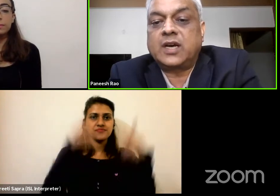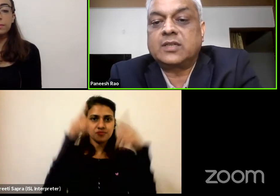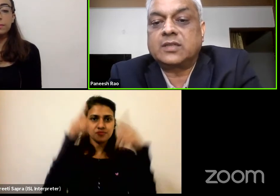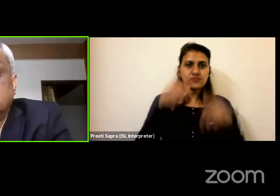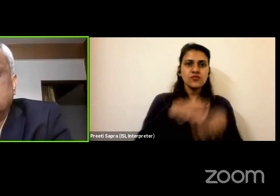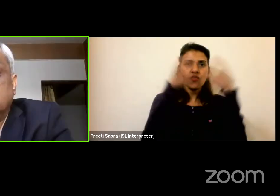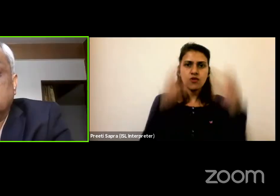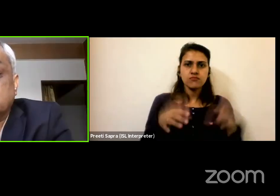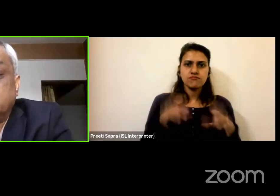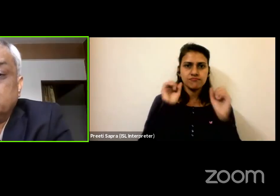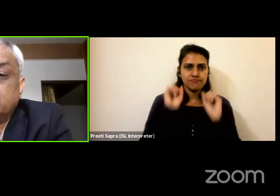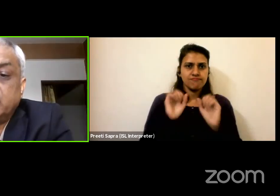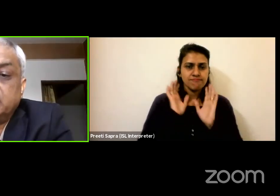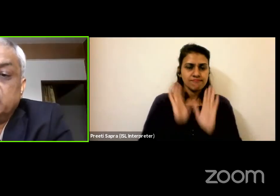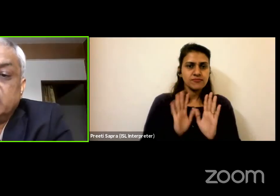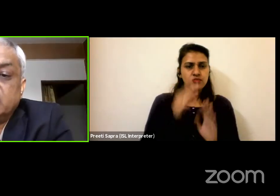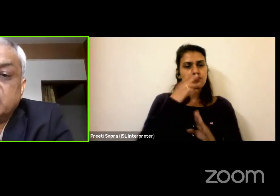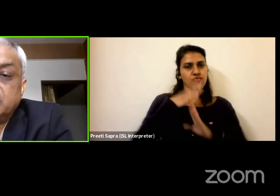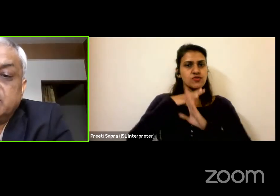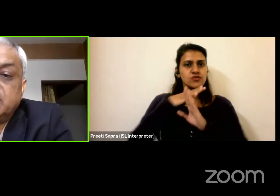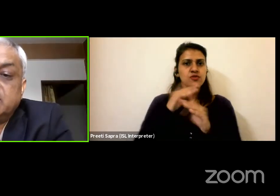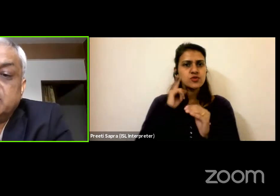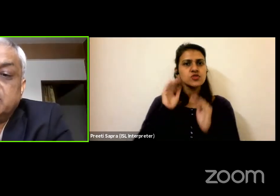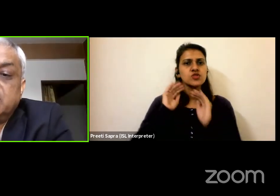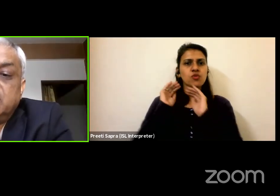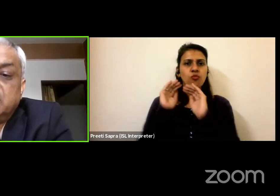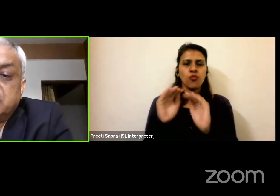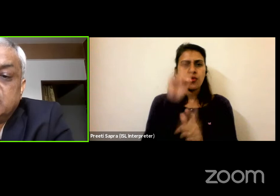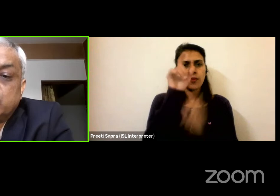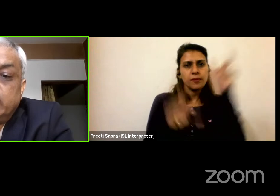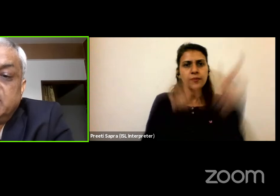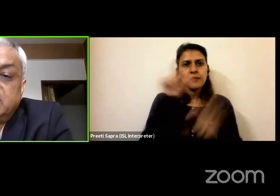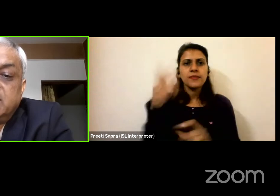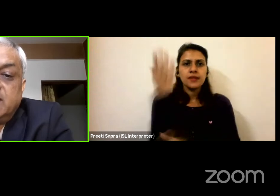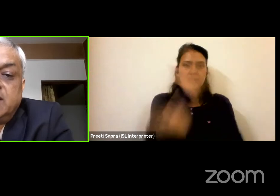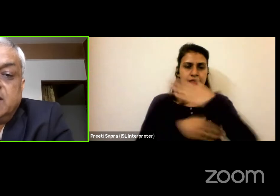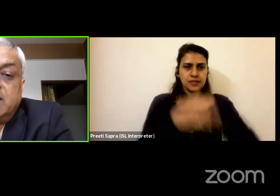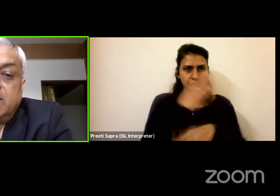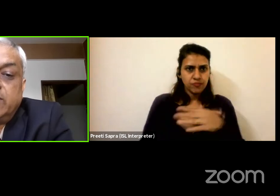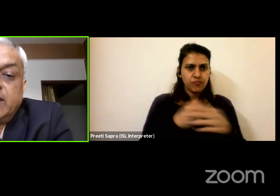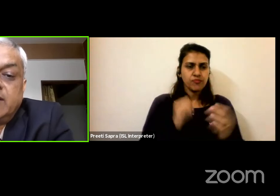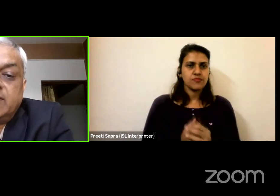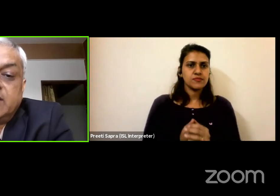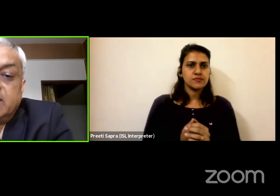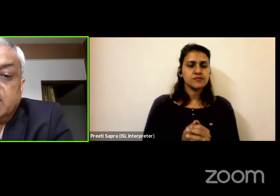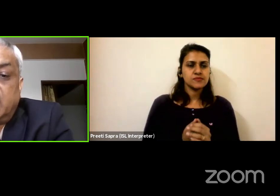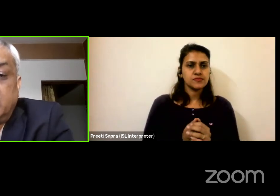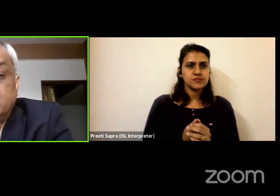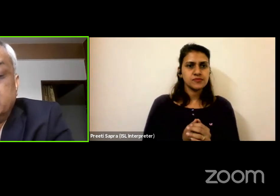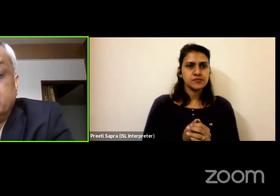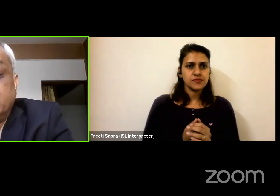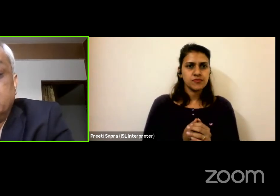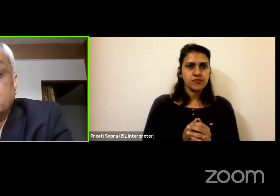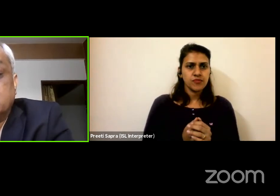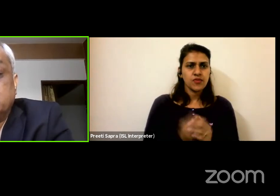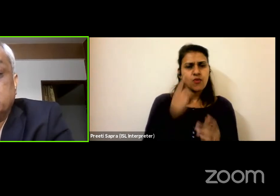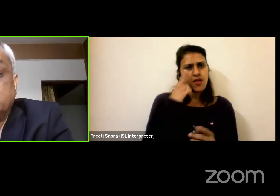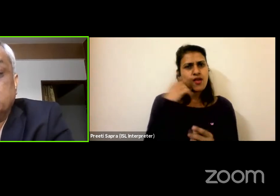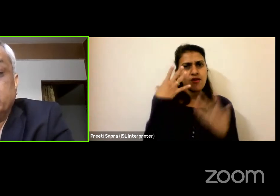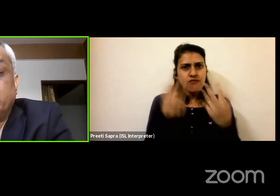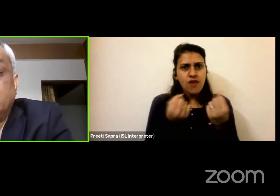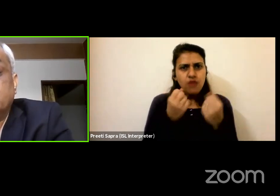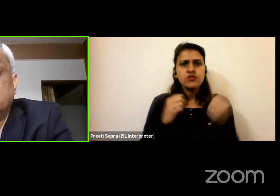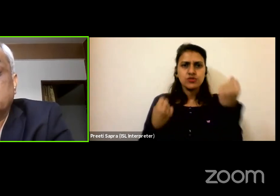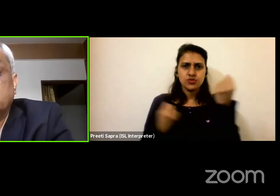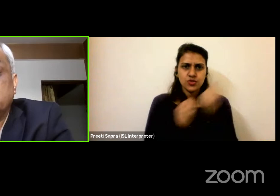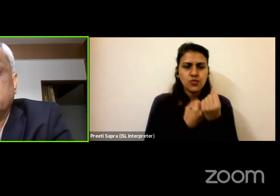special charter to support people with disabilities. Since 2010, we have identified and supported